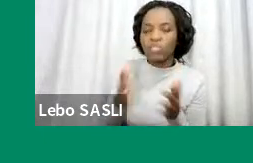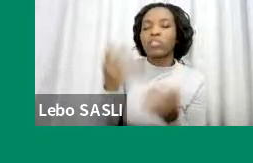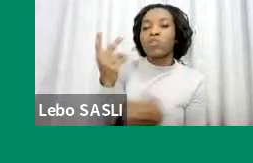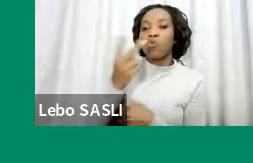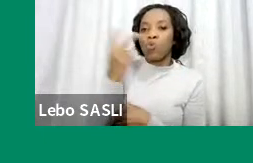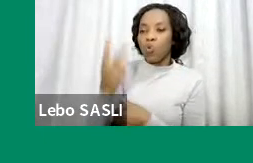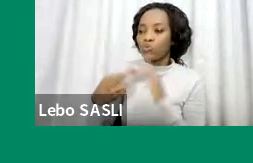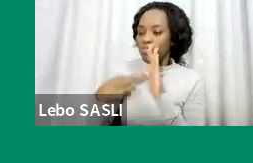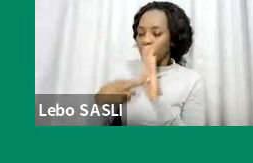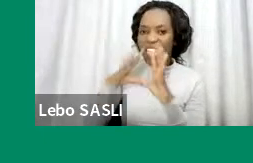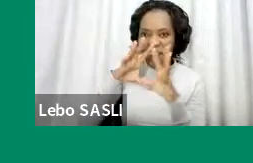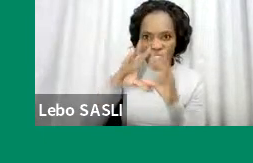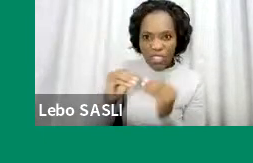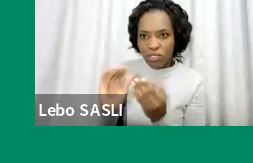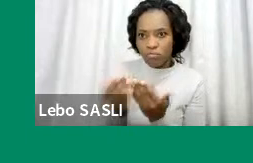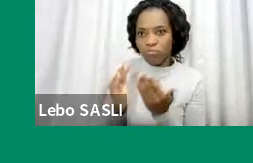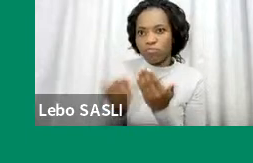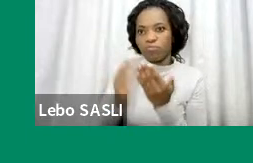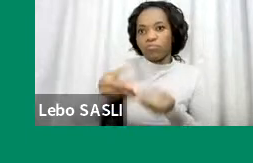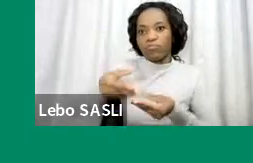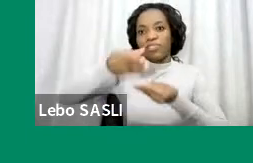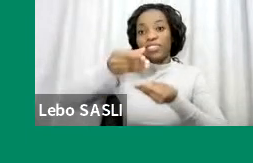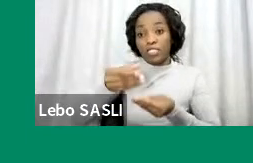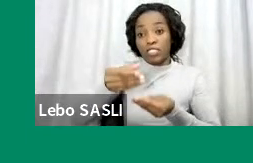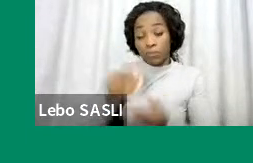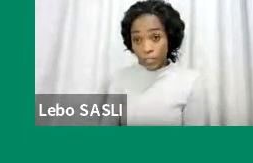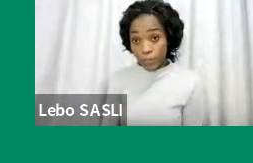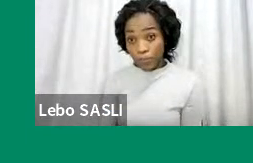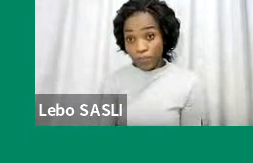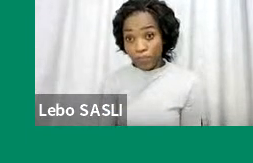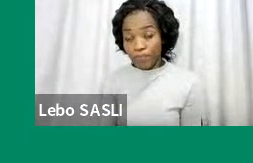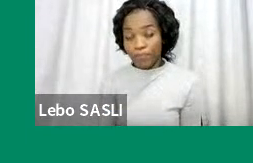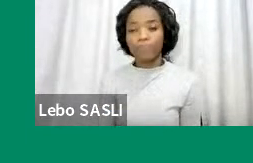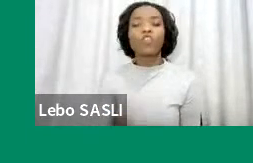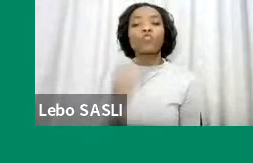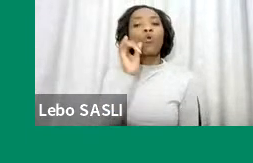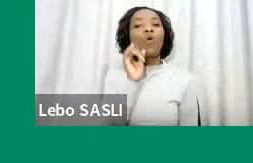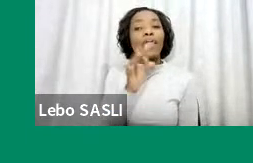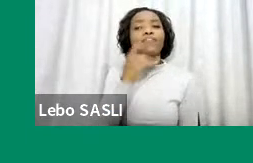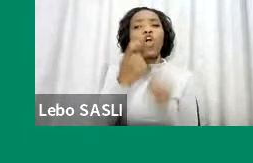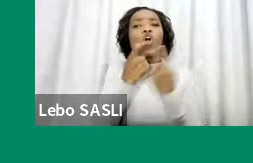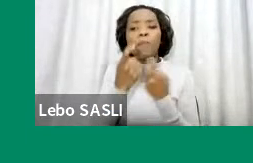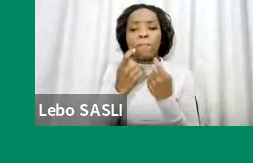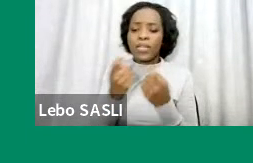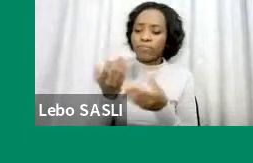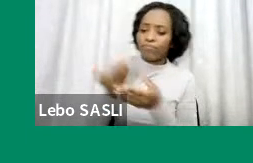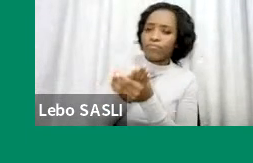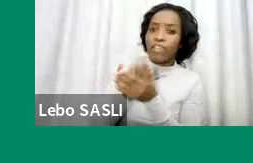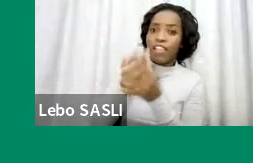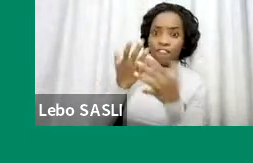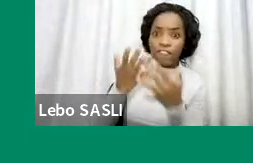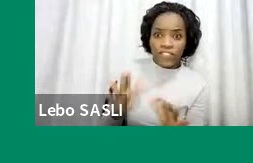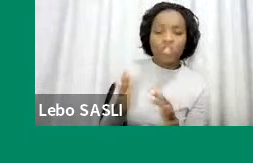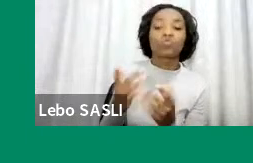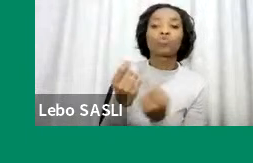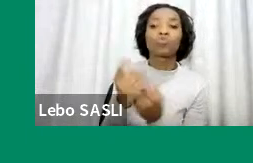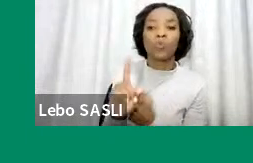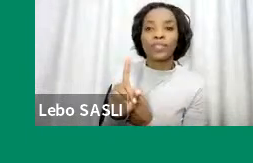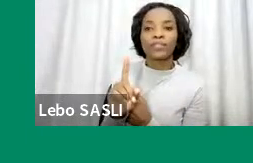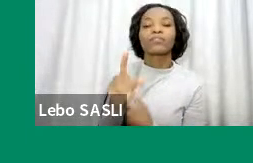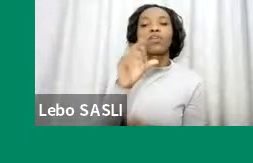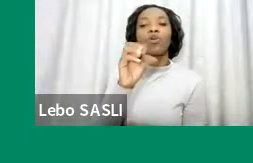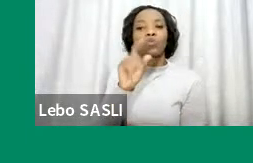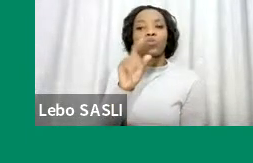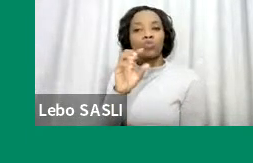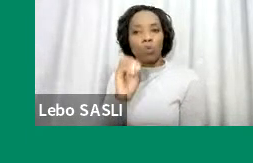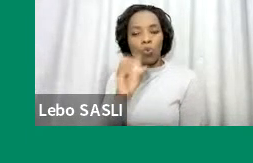representative. What happens after a complaint is lodged? The OTO will investigate the